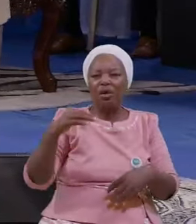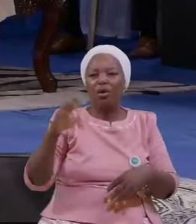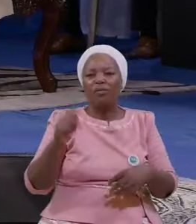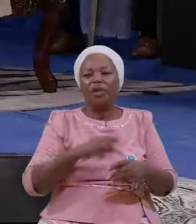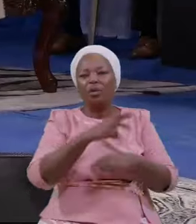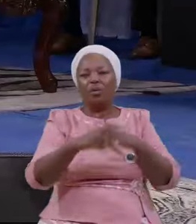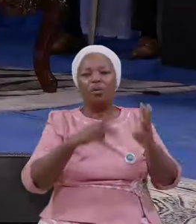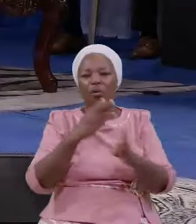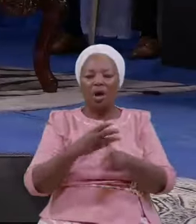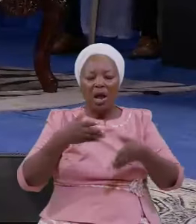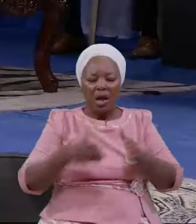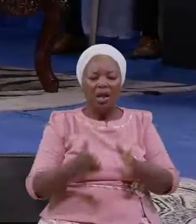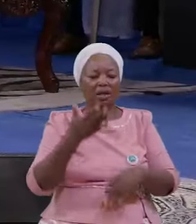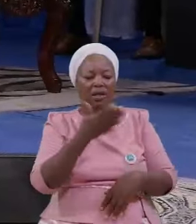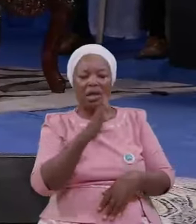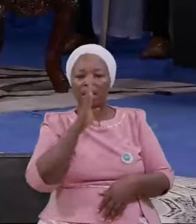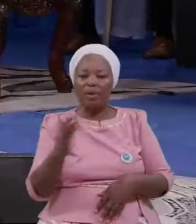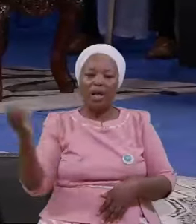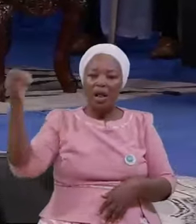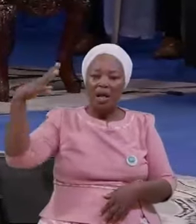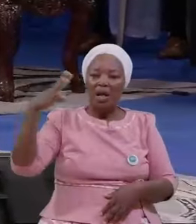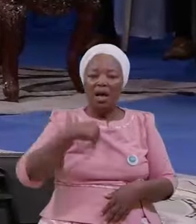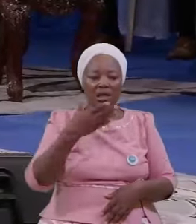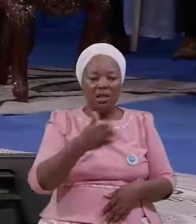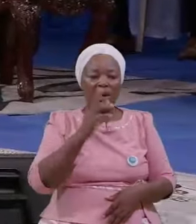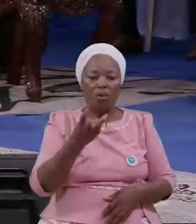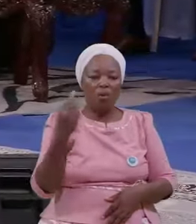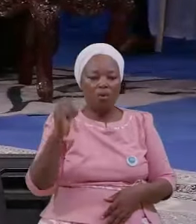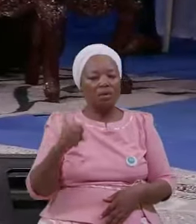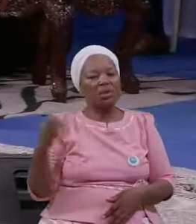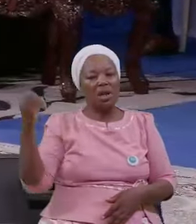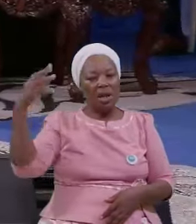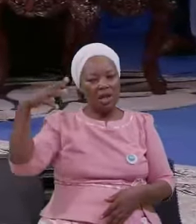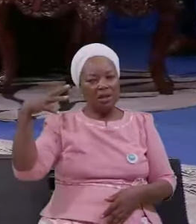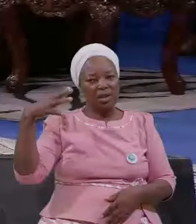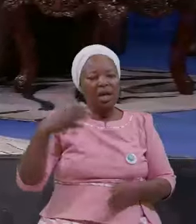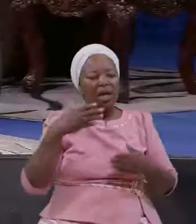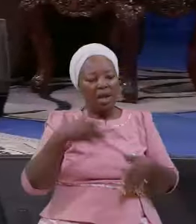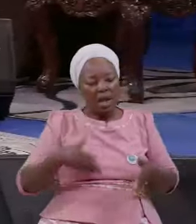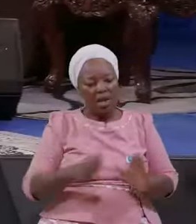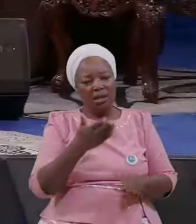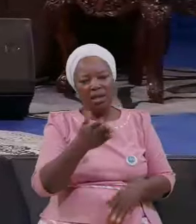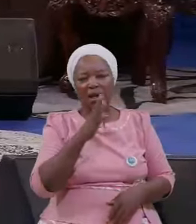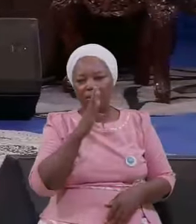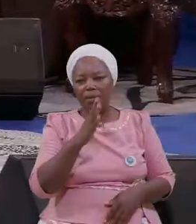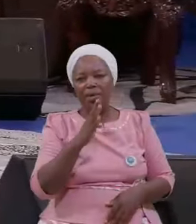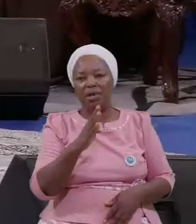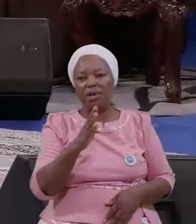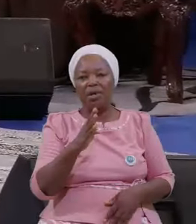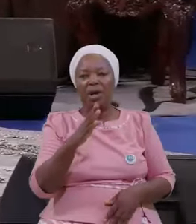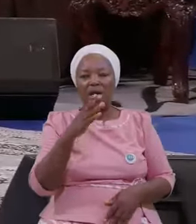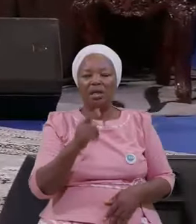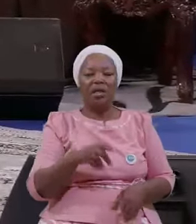be light, the word, and there was light. Let there be the moon and the stars. He just spoke